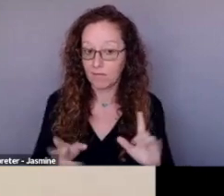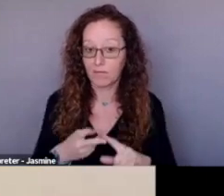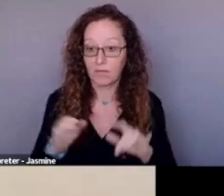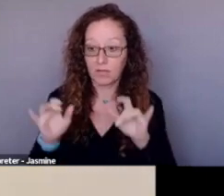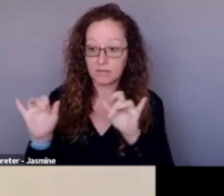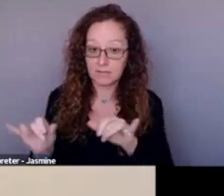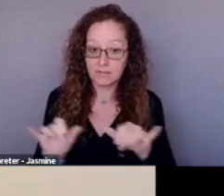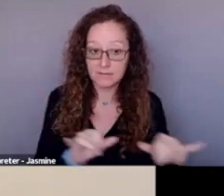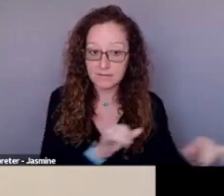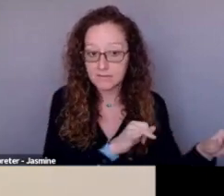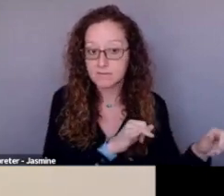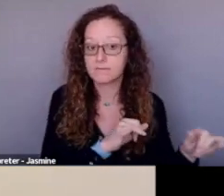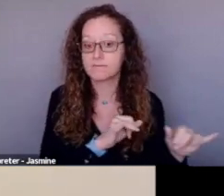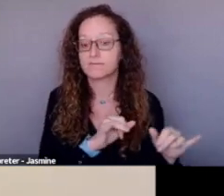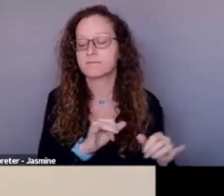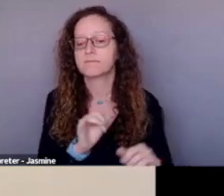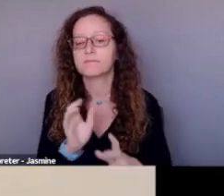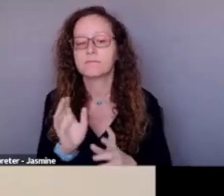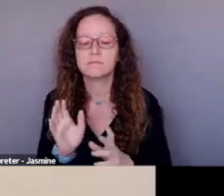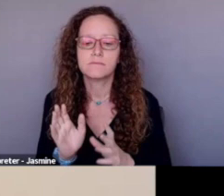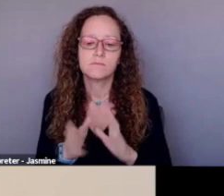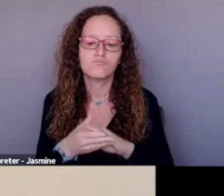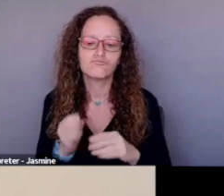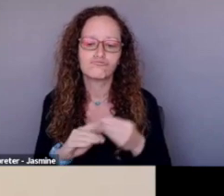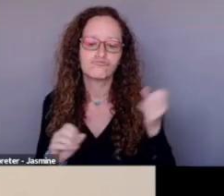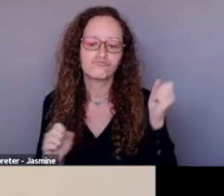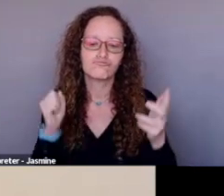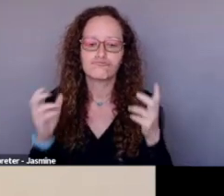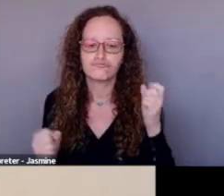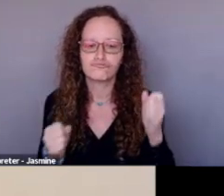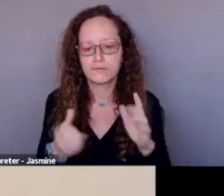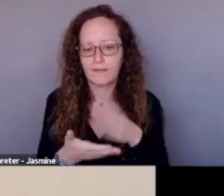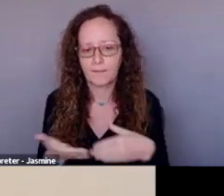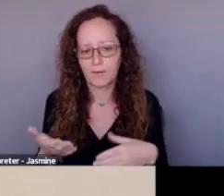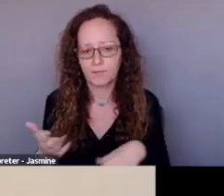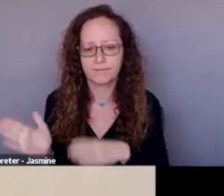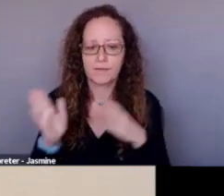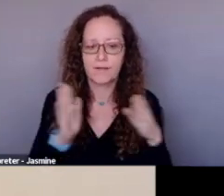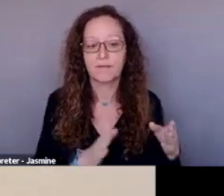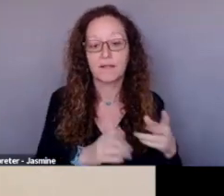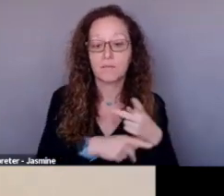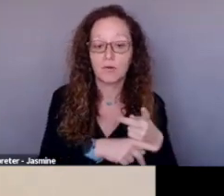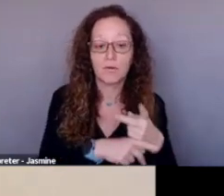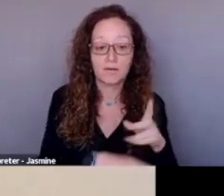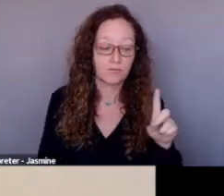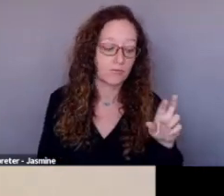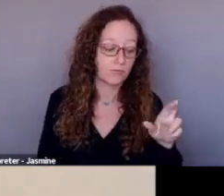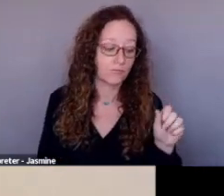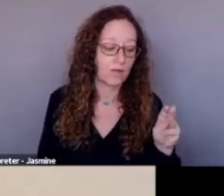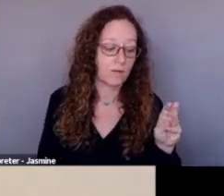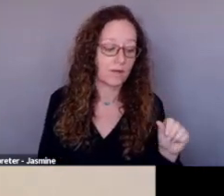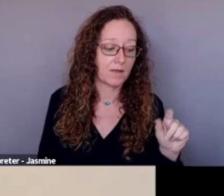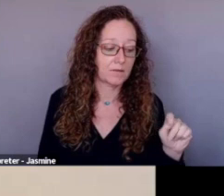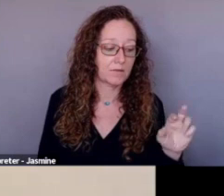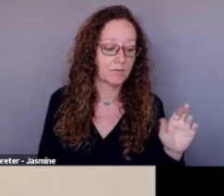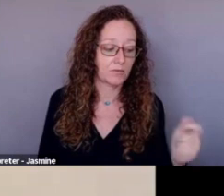consistent? A lot of the storytelling aspects of things. And then there are production dramaturgs that will